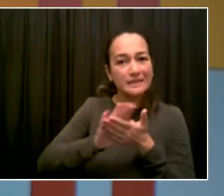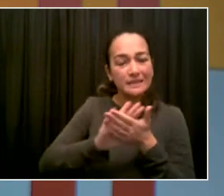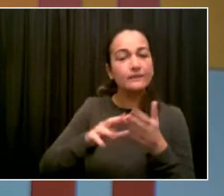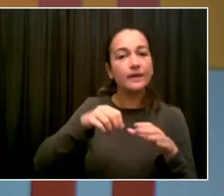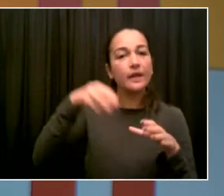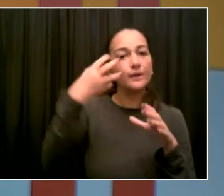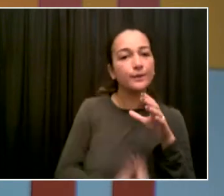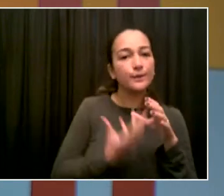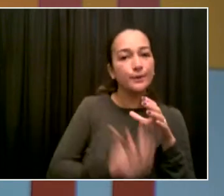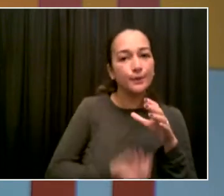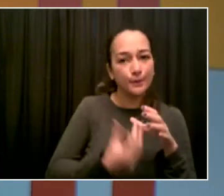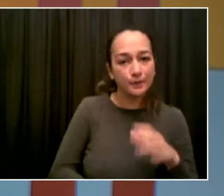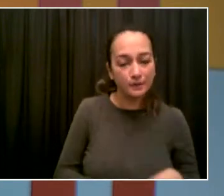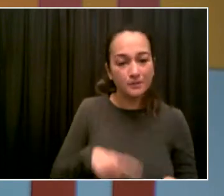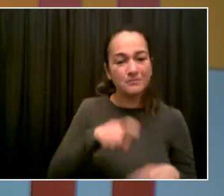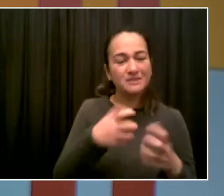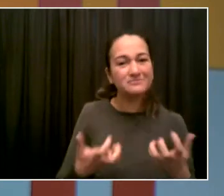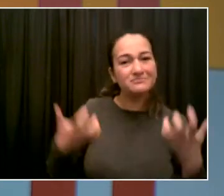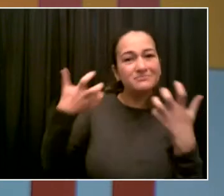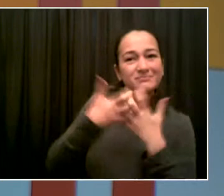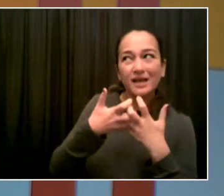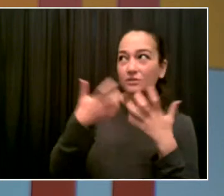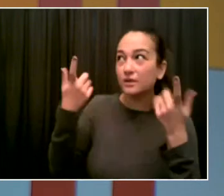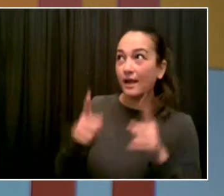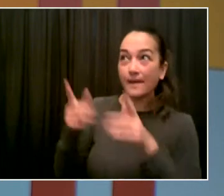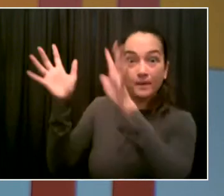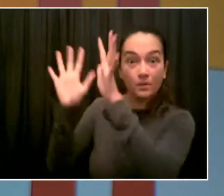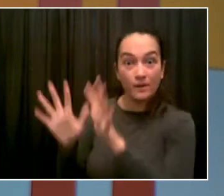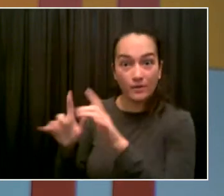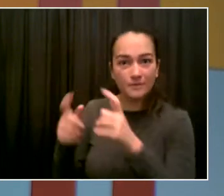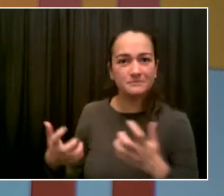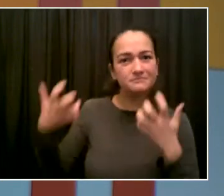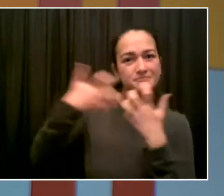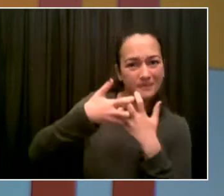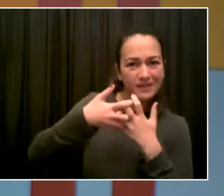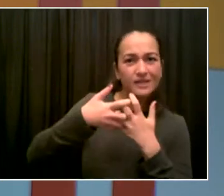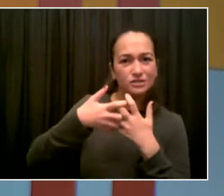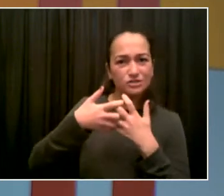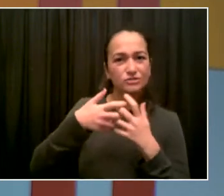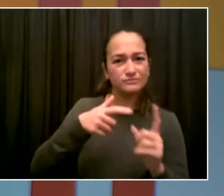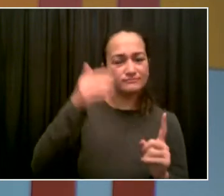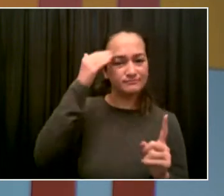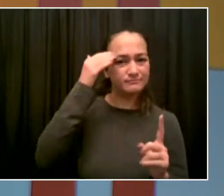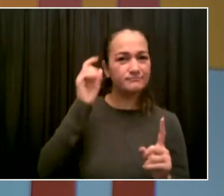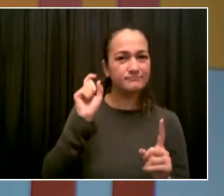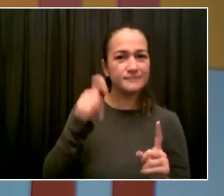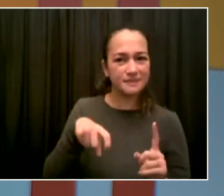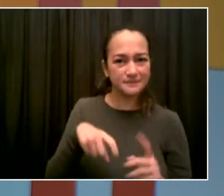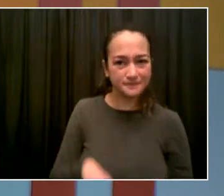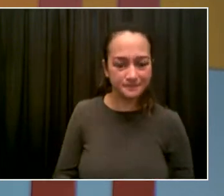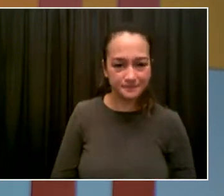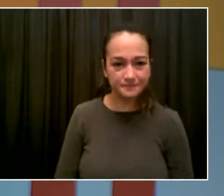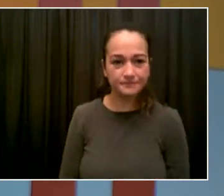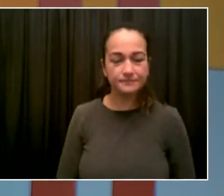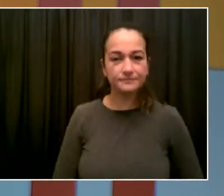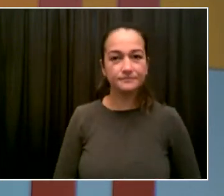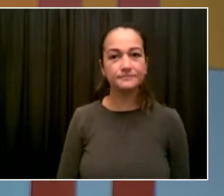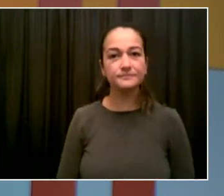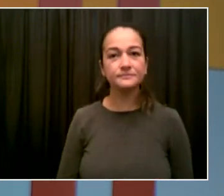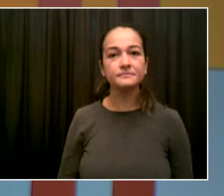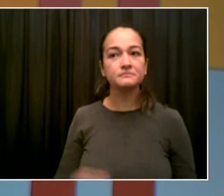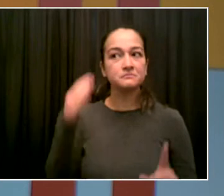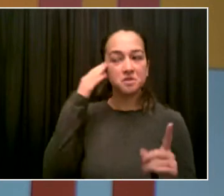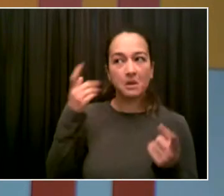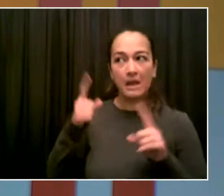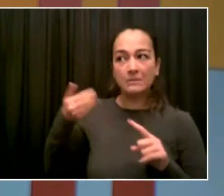the things that it will take to adjust to the new climate reality. And we're talking about a huge, huge sum of